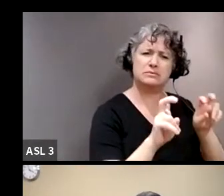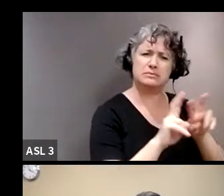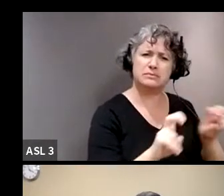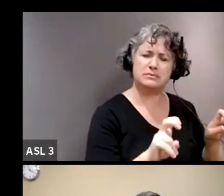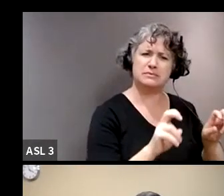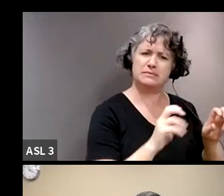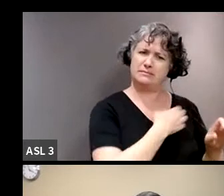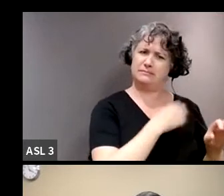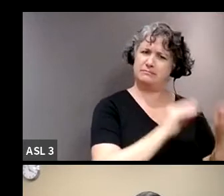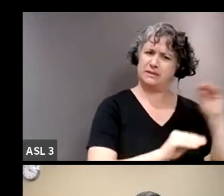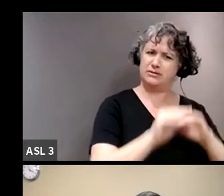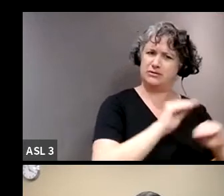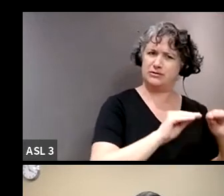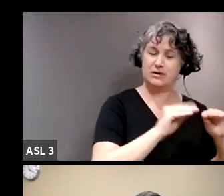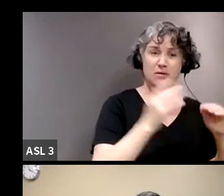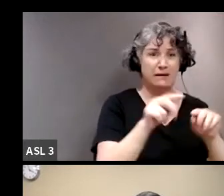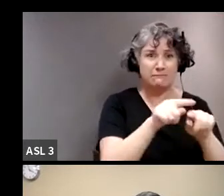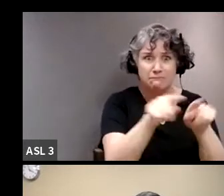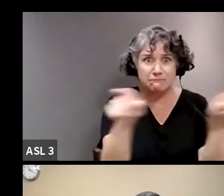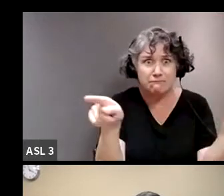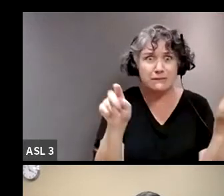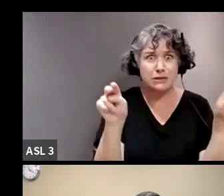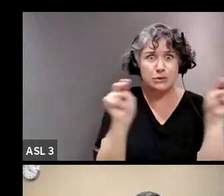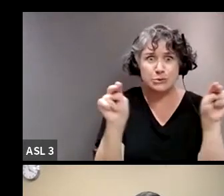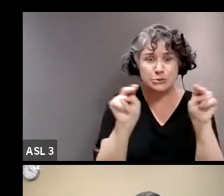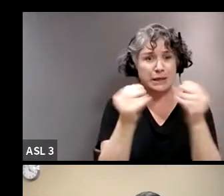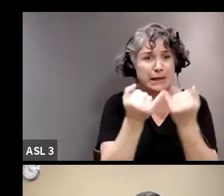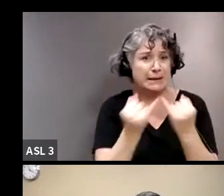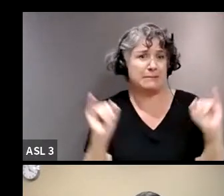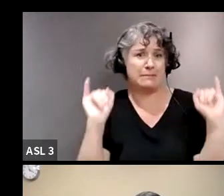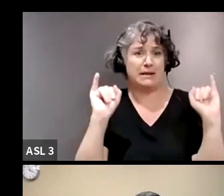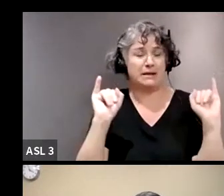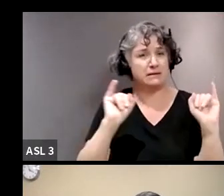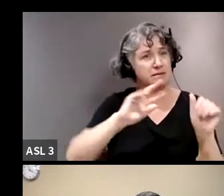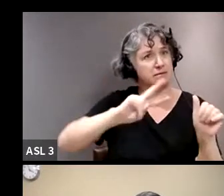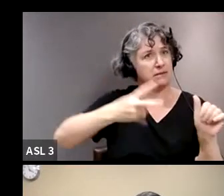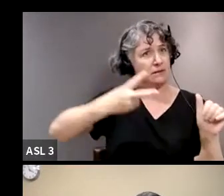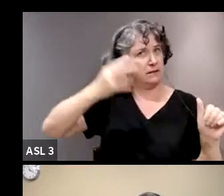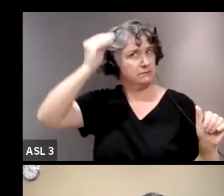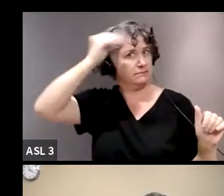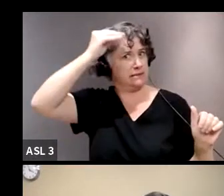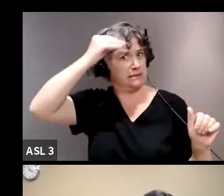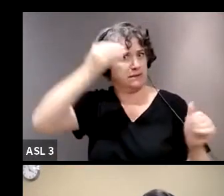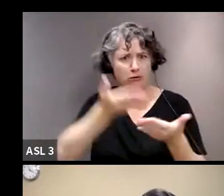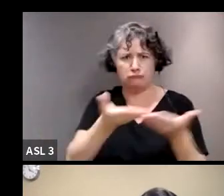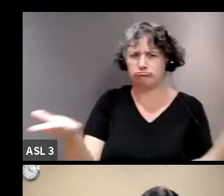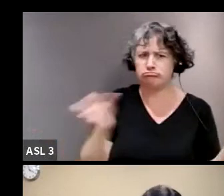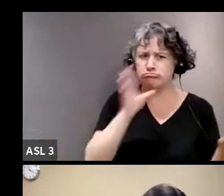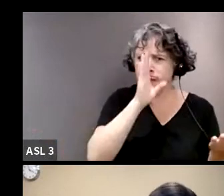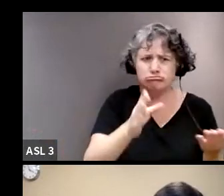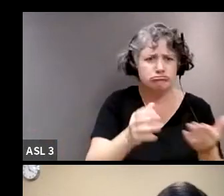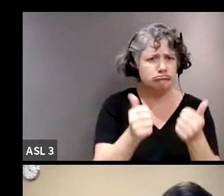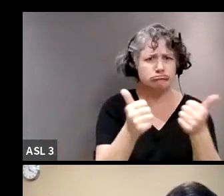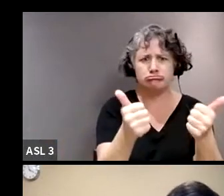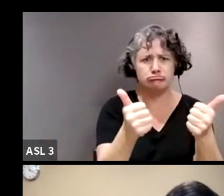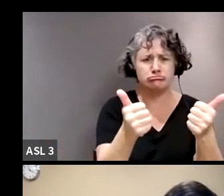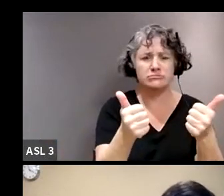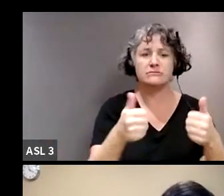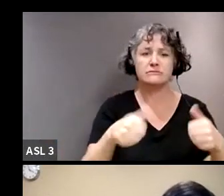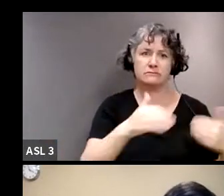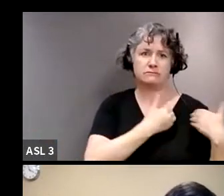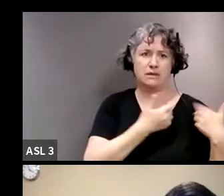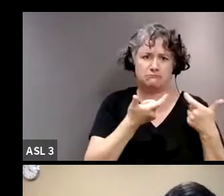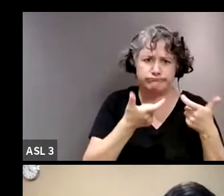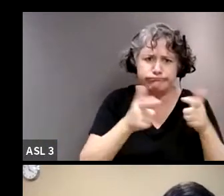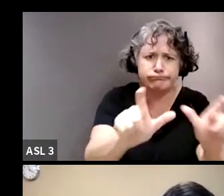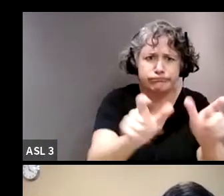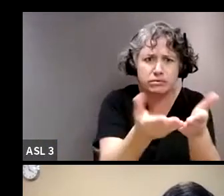precisely because it's a neutral independent site of sober second thought that it's tasked with that duty in every municipally funded